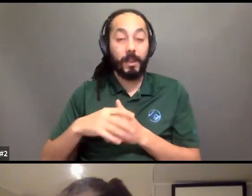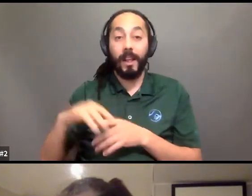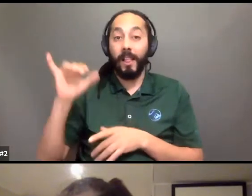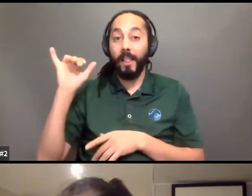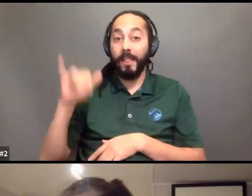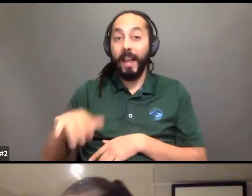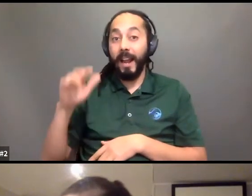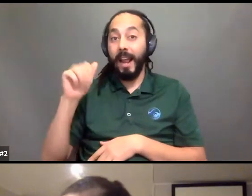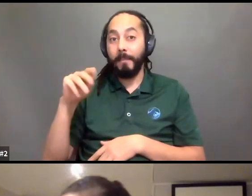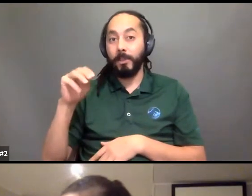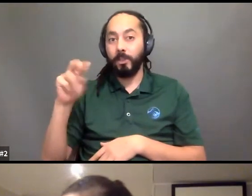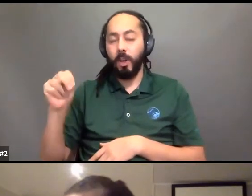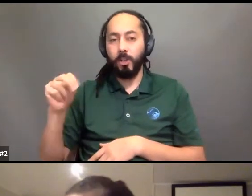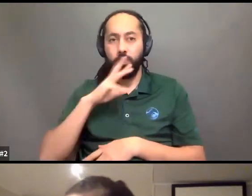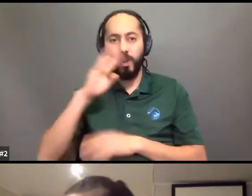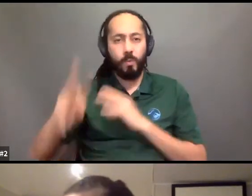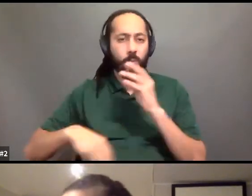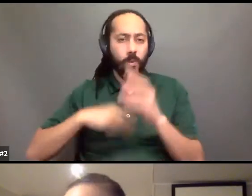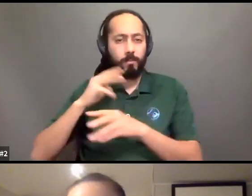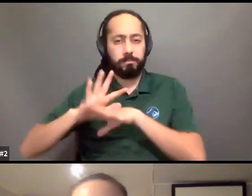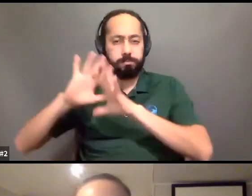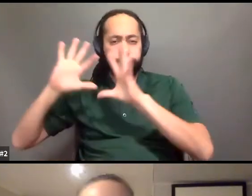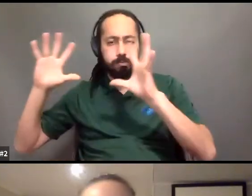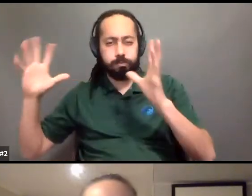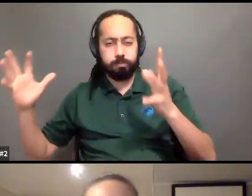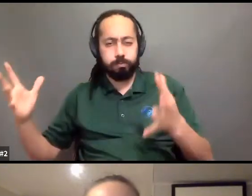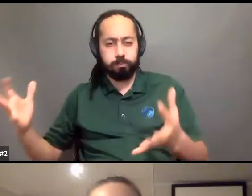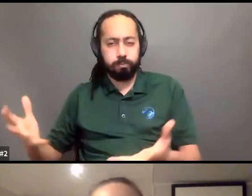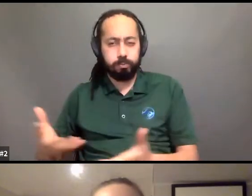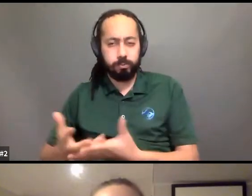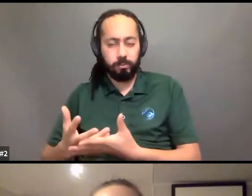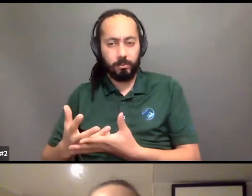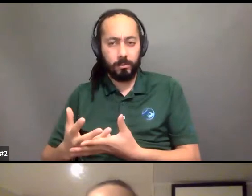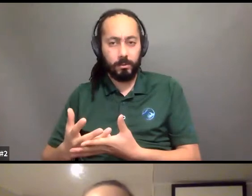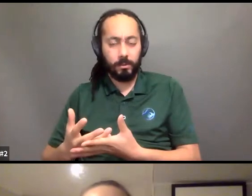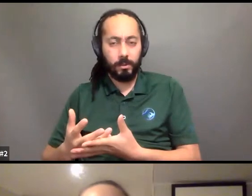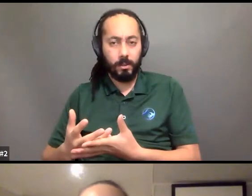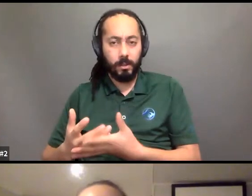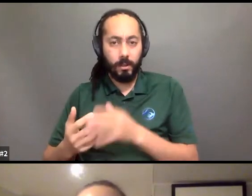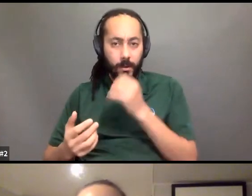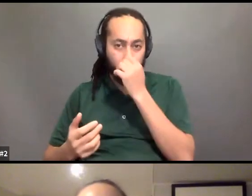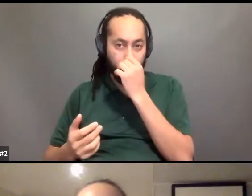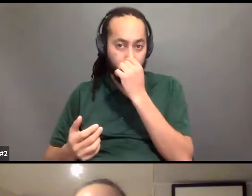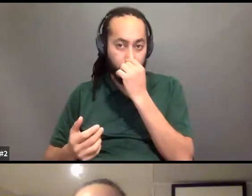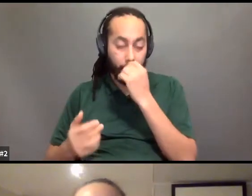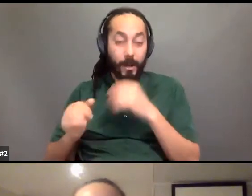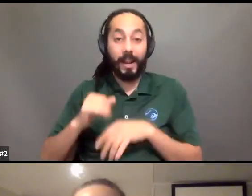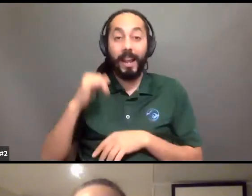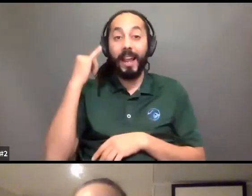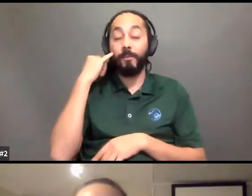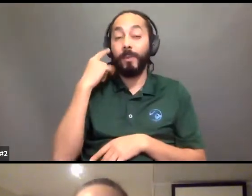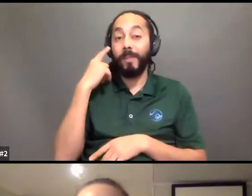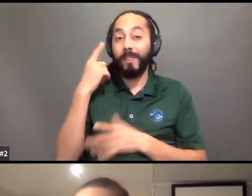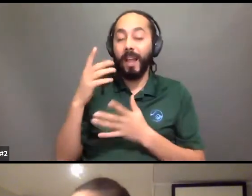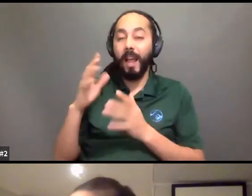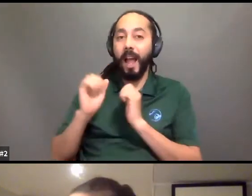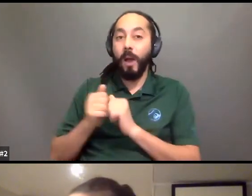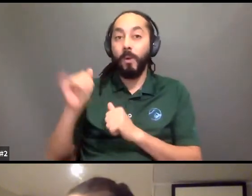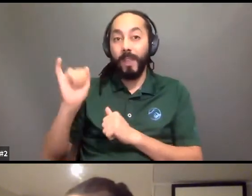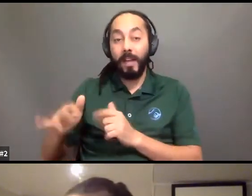is so spread around the world that if we think about its organization, which is to say how it's deorganizing the